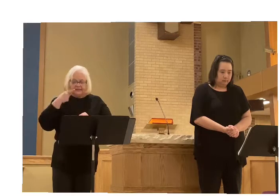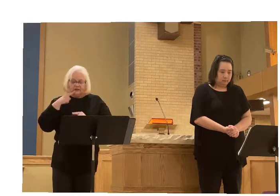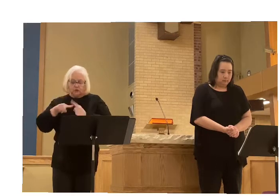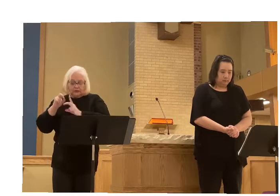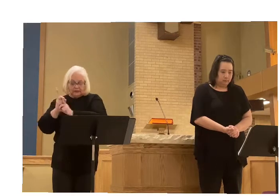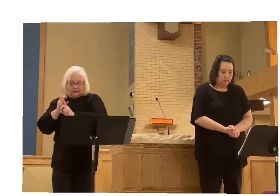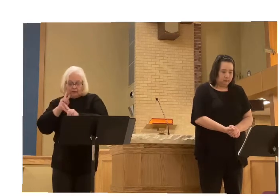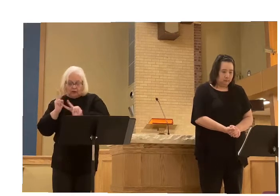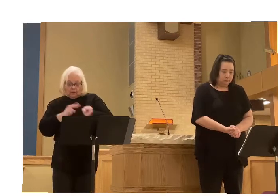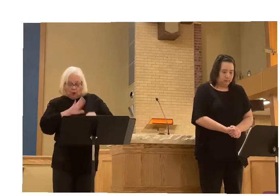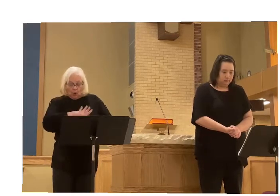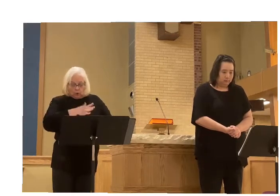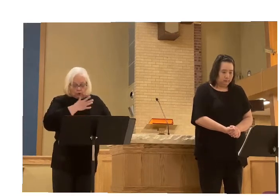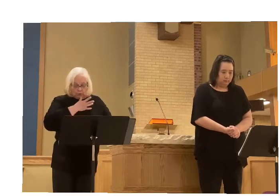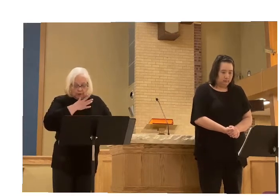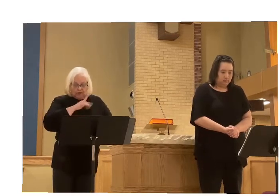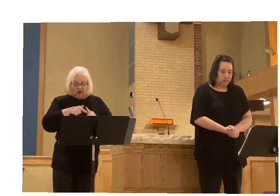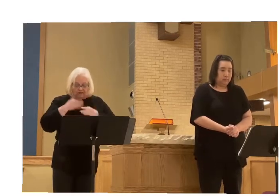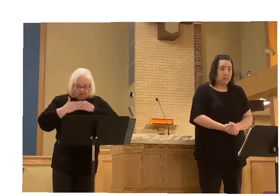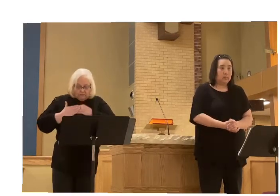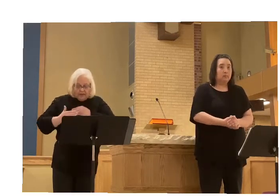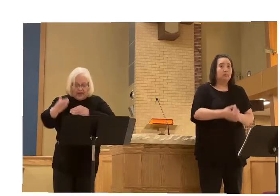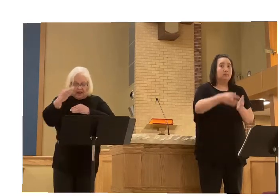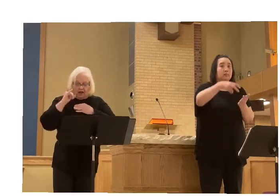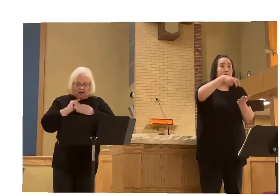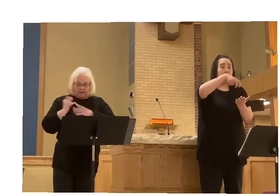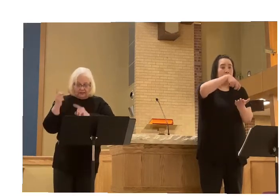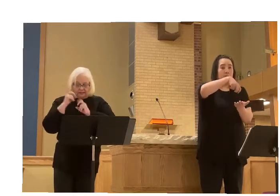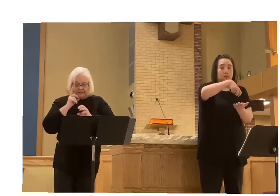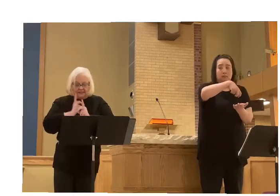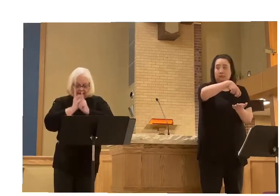that hour, the disciple took her into his home.